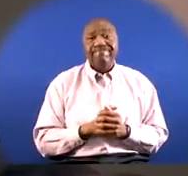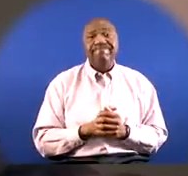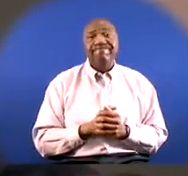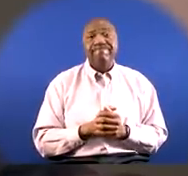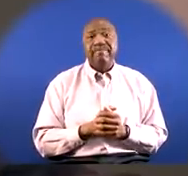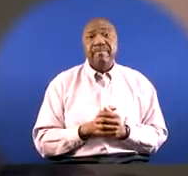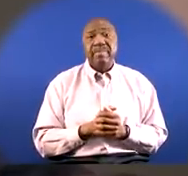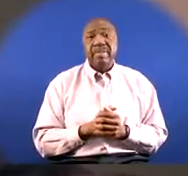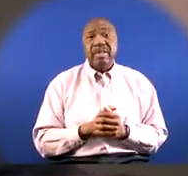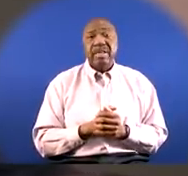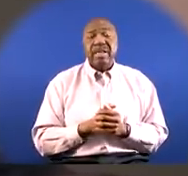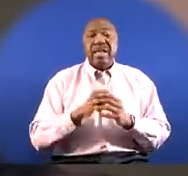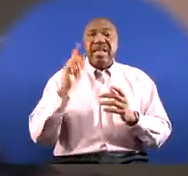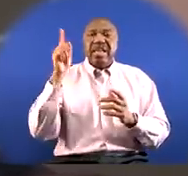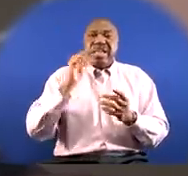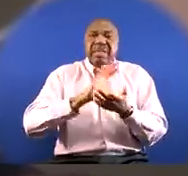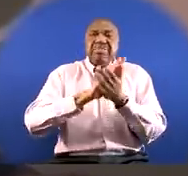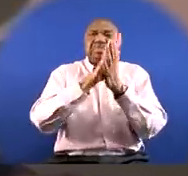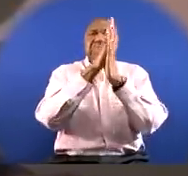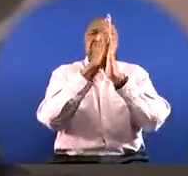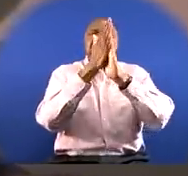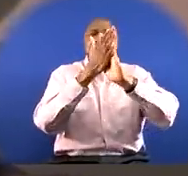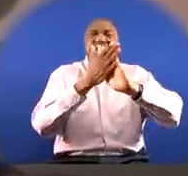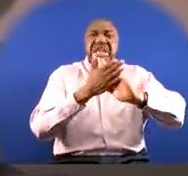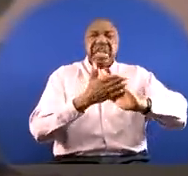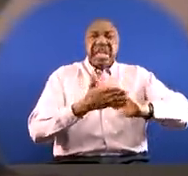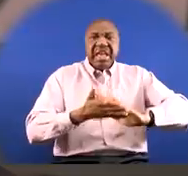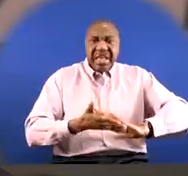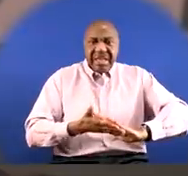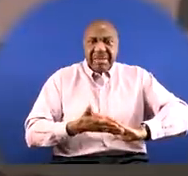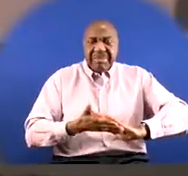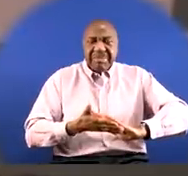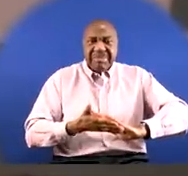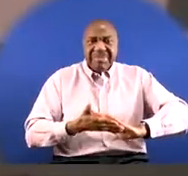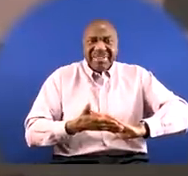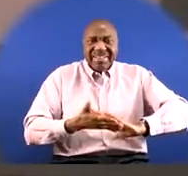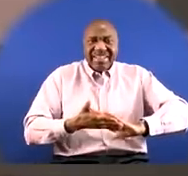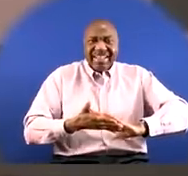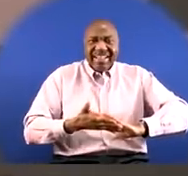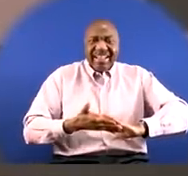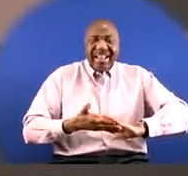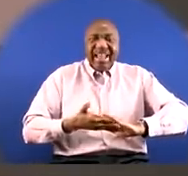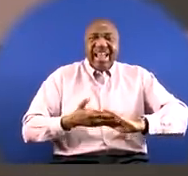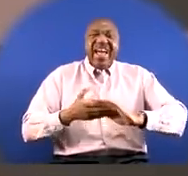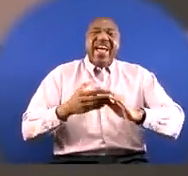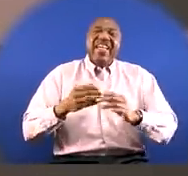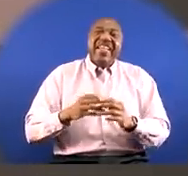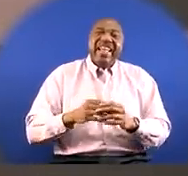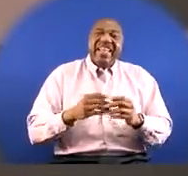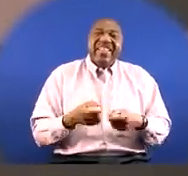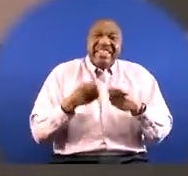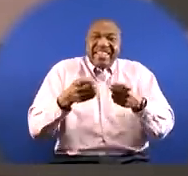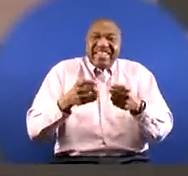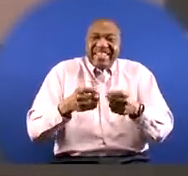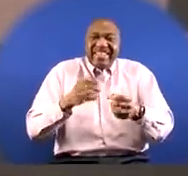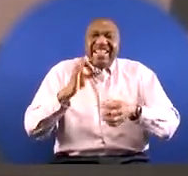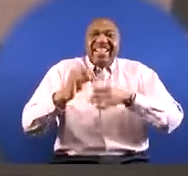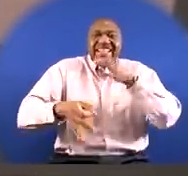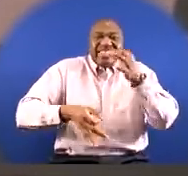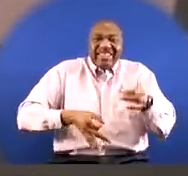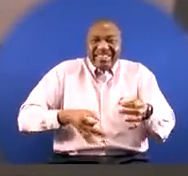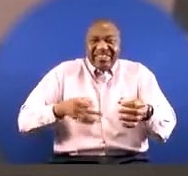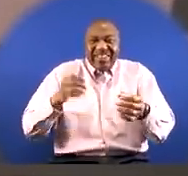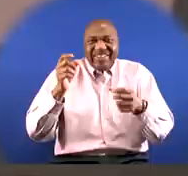The one who became the propitiation for our sin. It's one of my favorite church words,